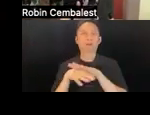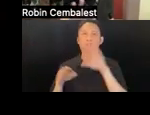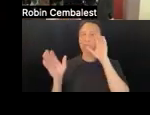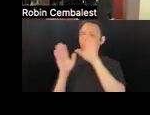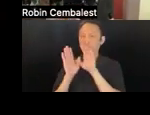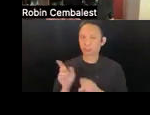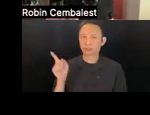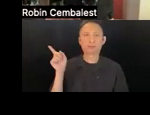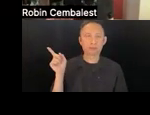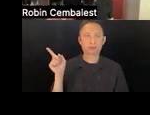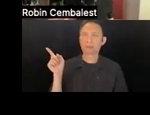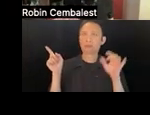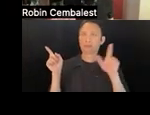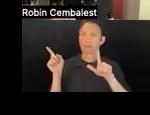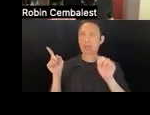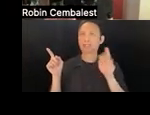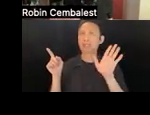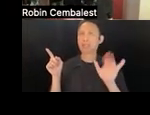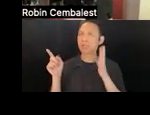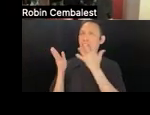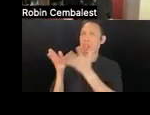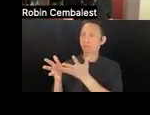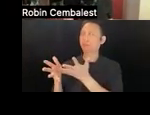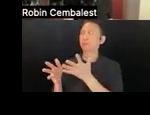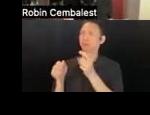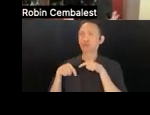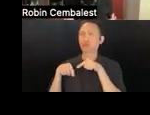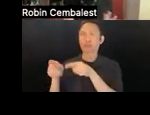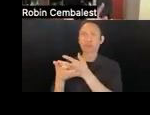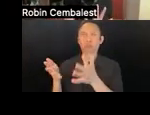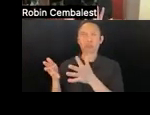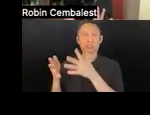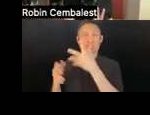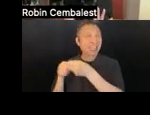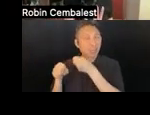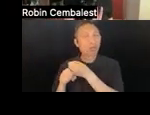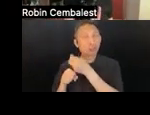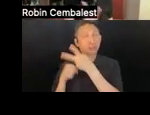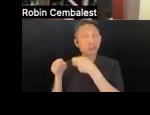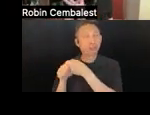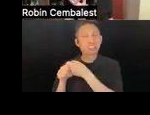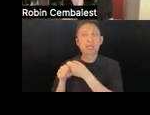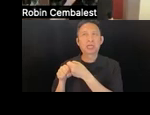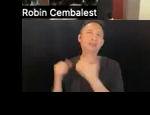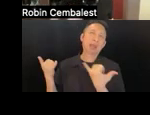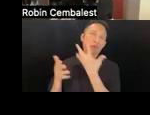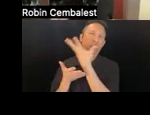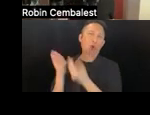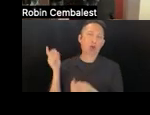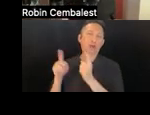was on Legacy's profile for a while. I looked yesterday and it was gone, but it was up for a couple of years. So I'm using this as an example.